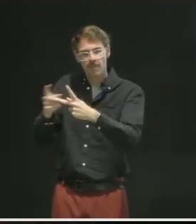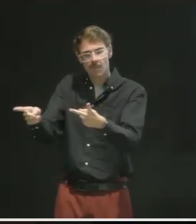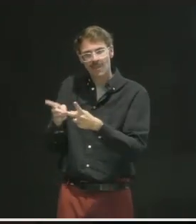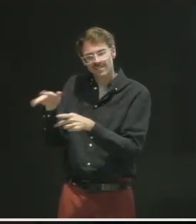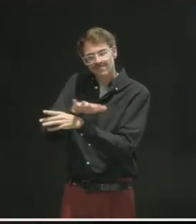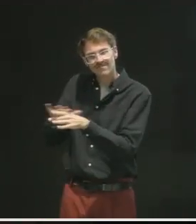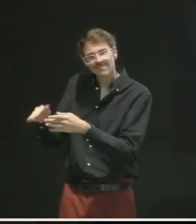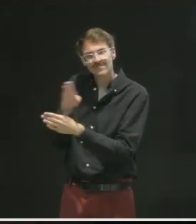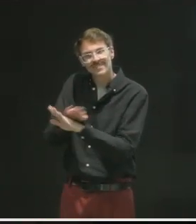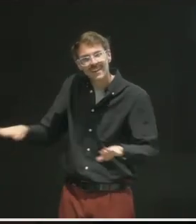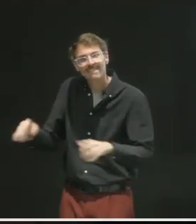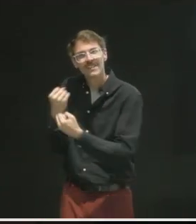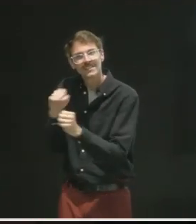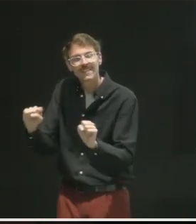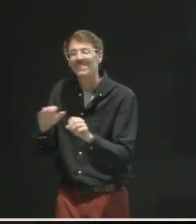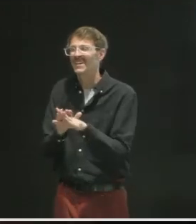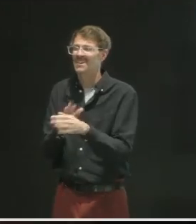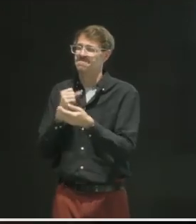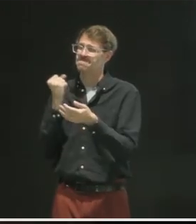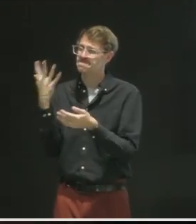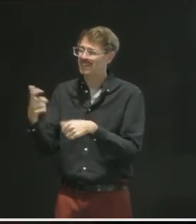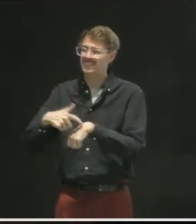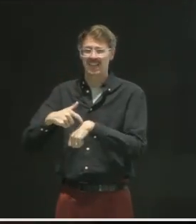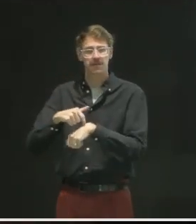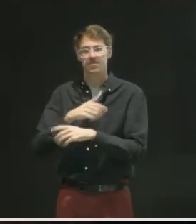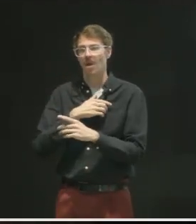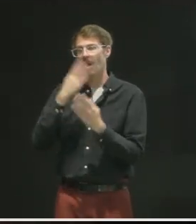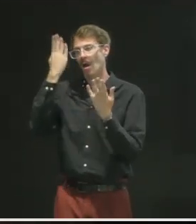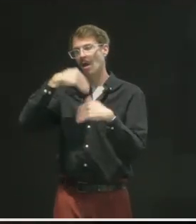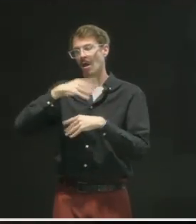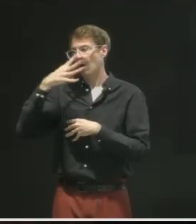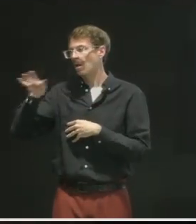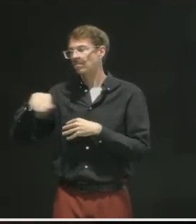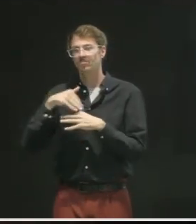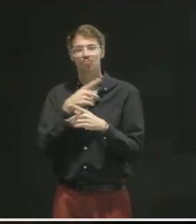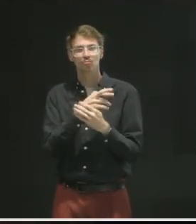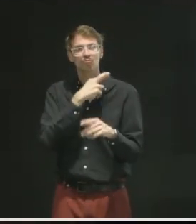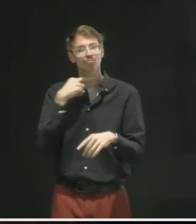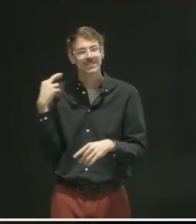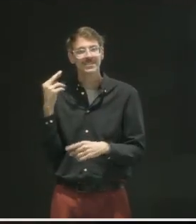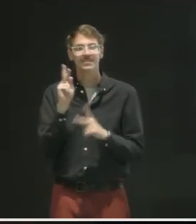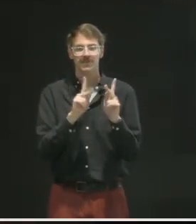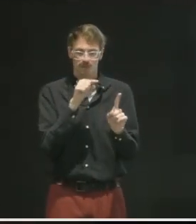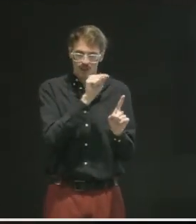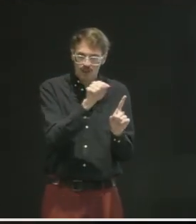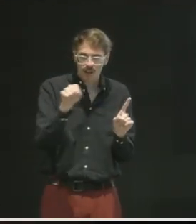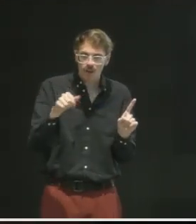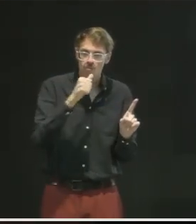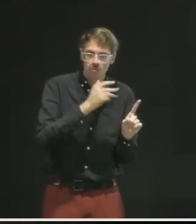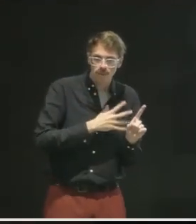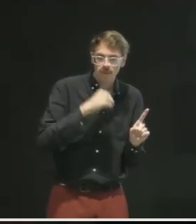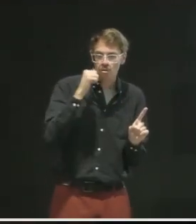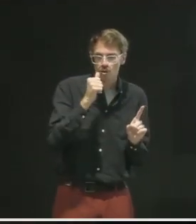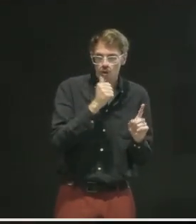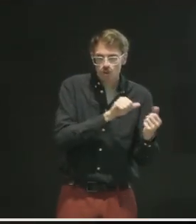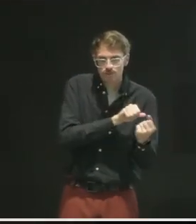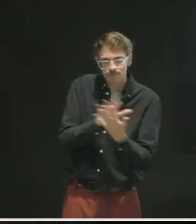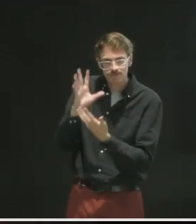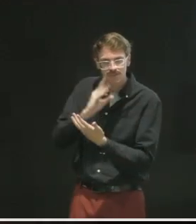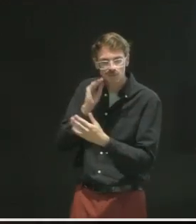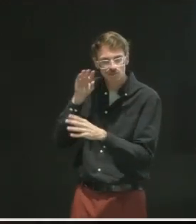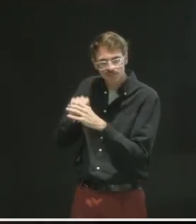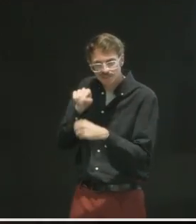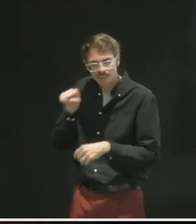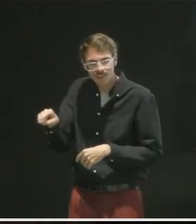are often not designed thinking of the specific risks that women might have in being part of those shelters,